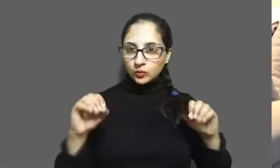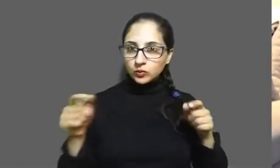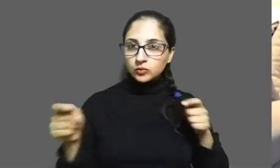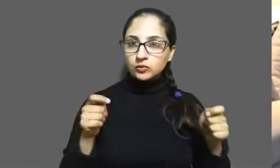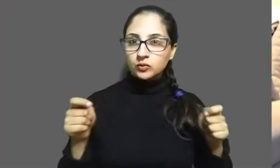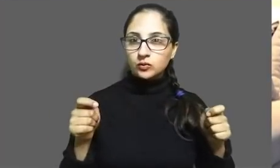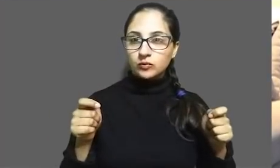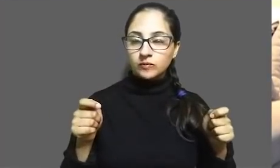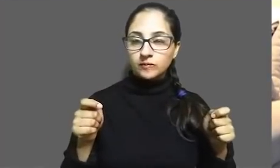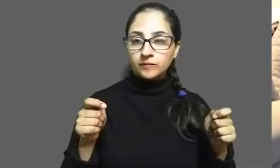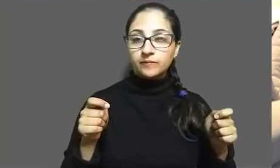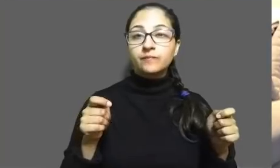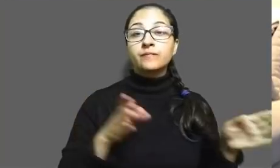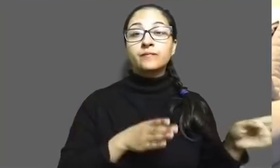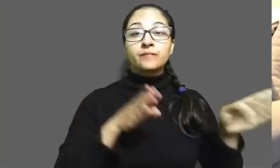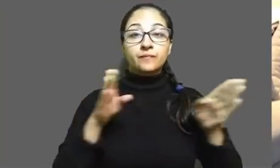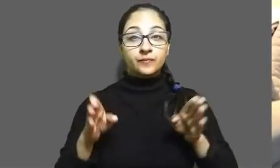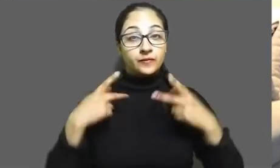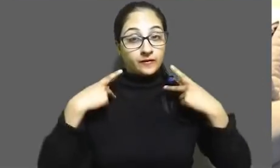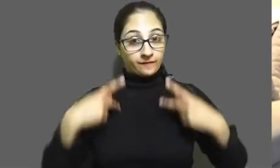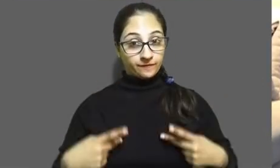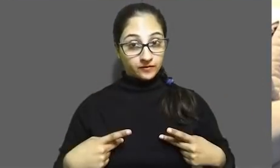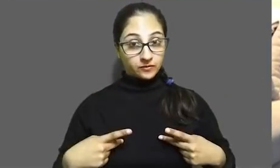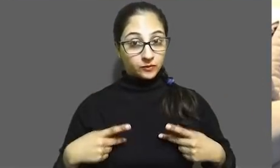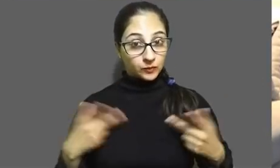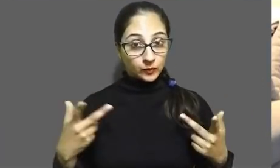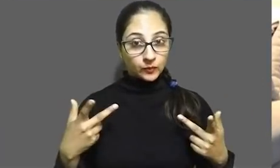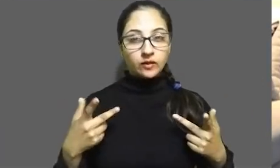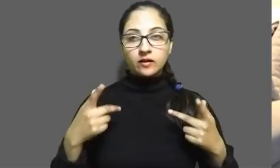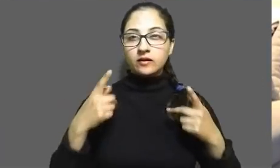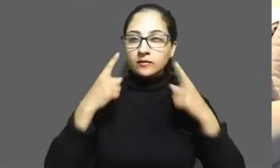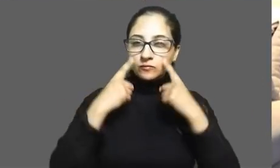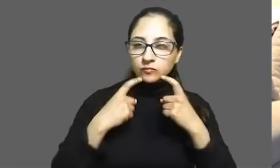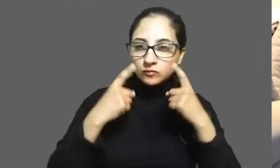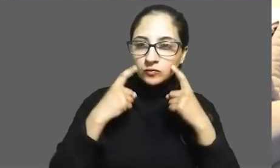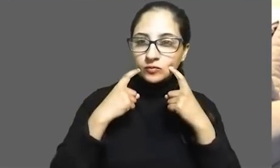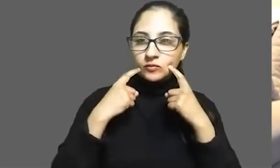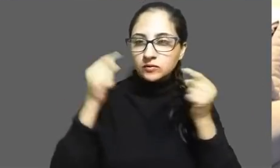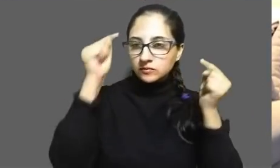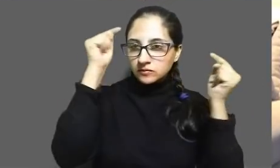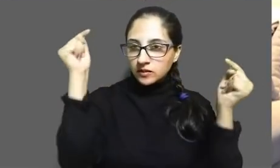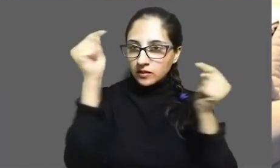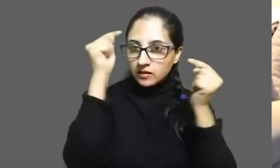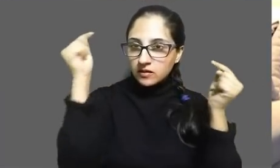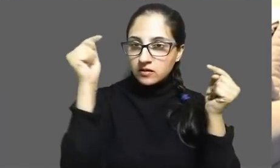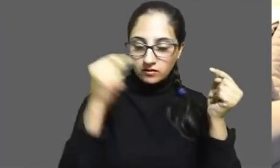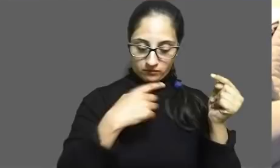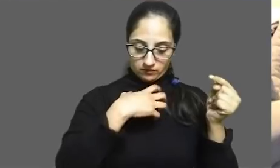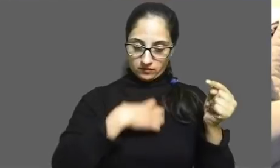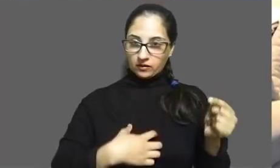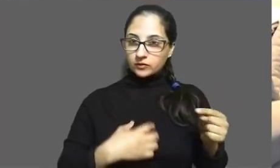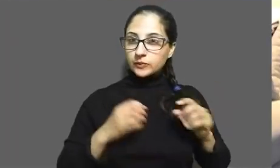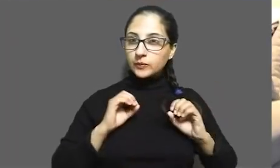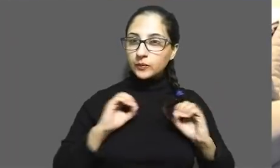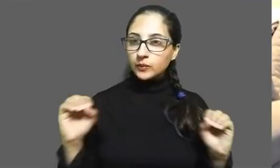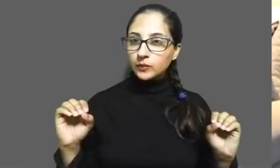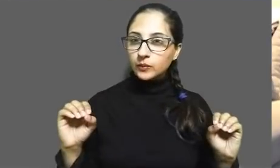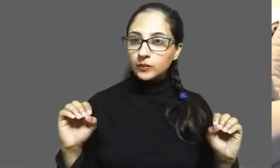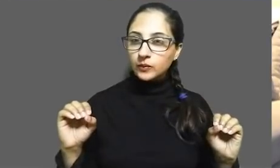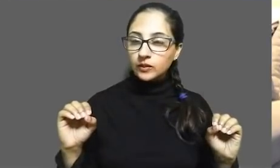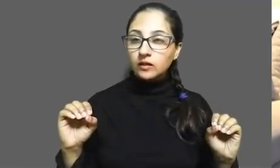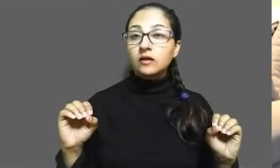And so grief may include intense emotions such as anger, fear, helplessness,